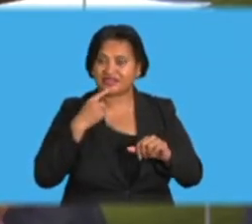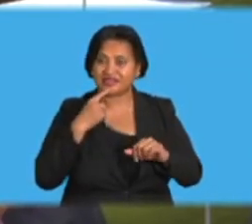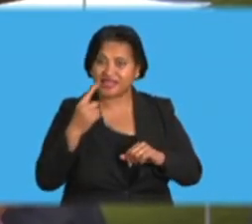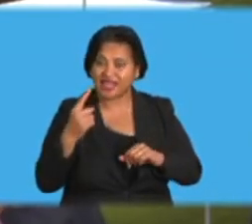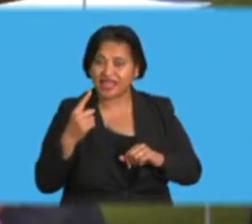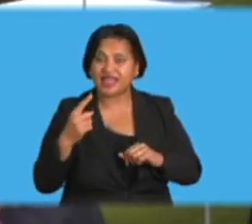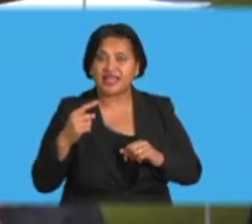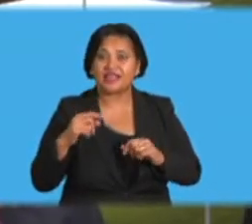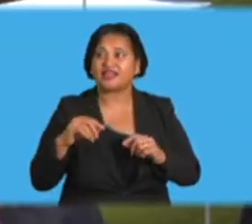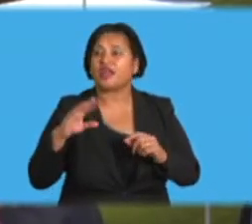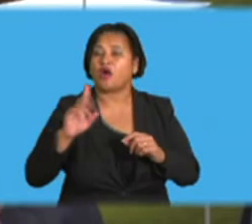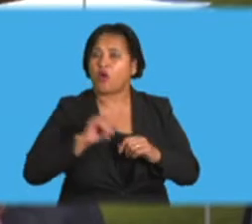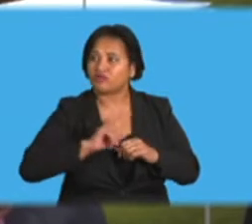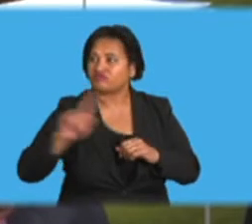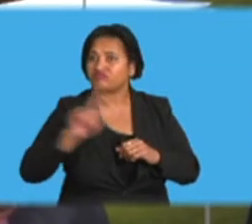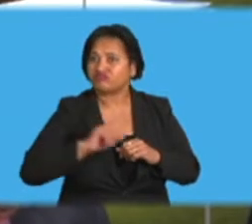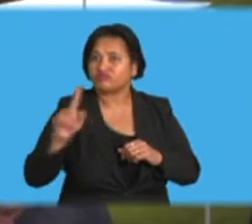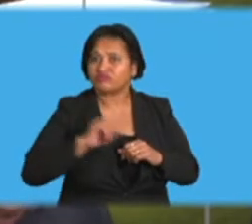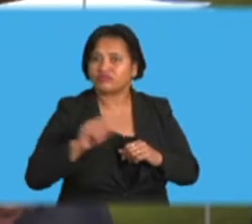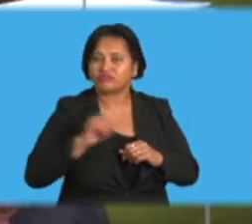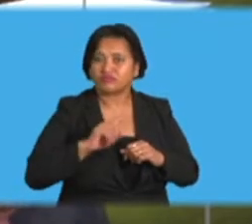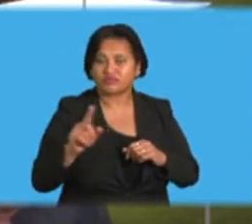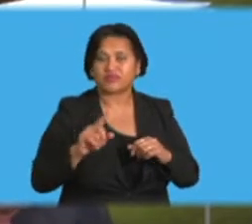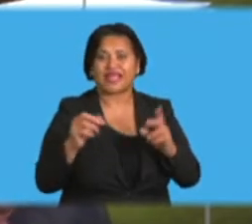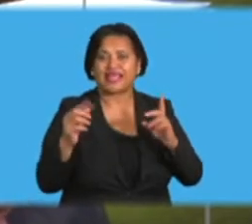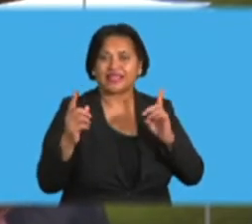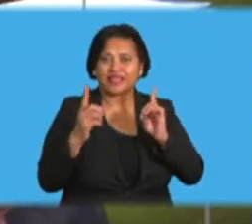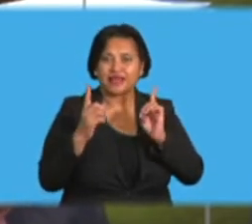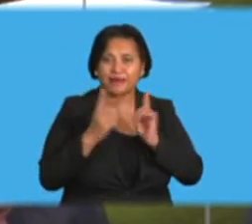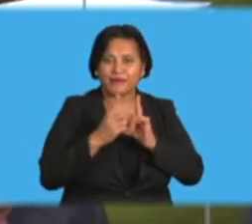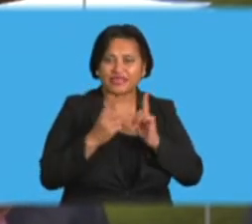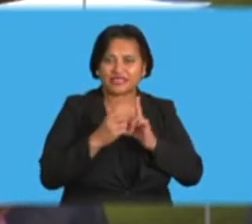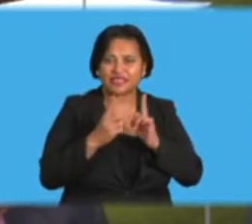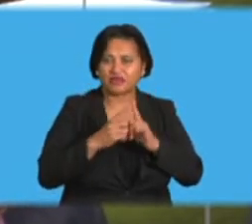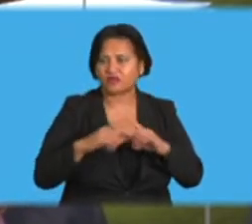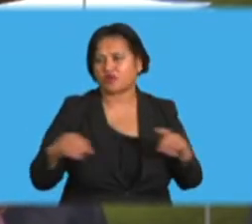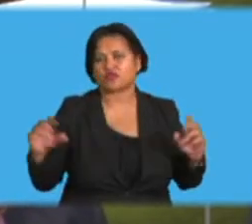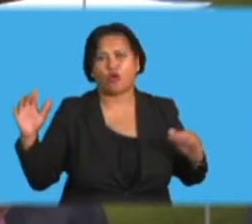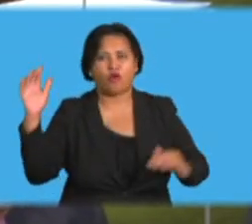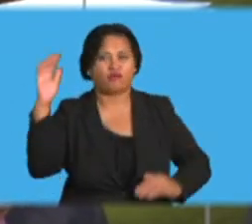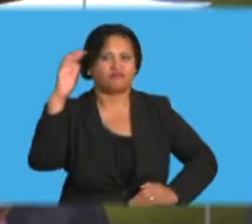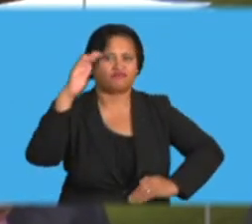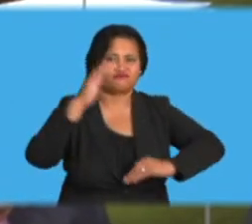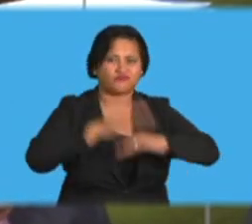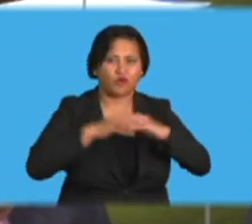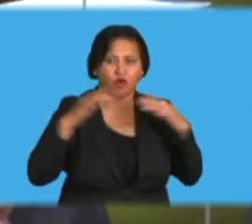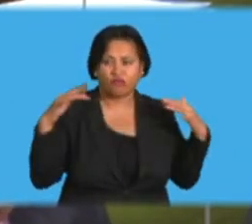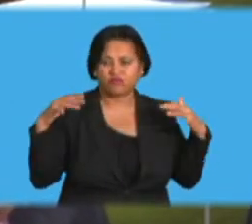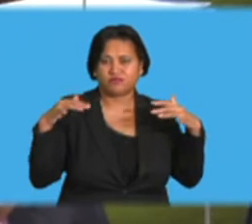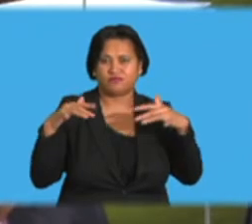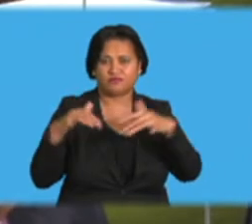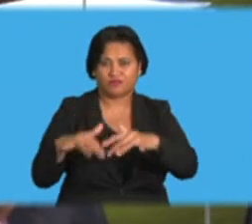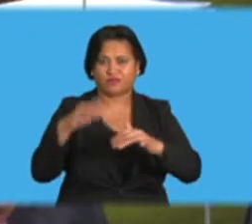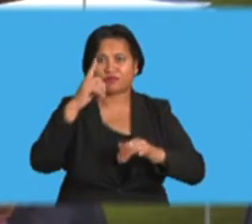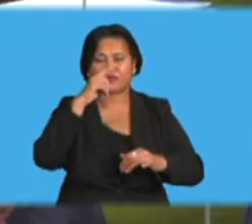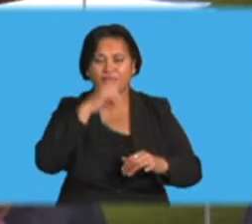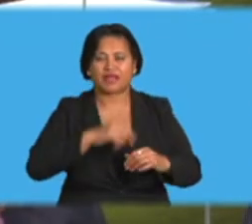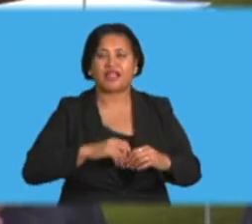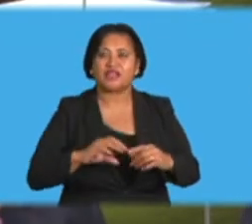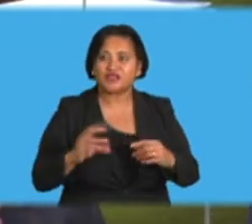country event ever at the ADB. The whole place was chock-a-block, it was full. This event, Madam Speaker, actually provided a great opportunity for